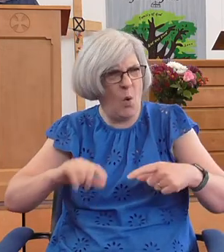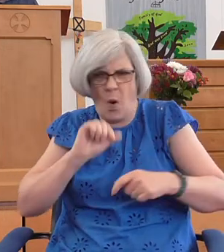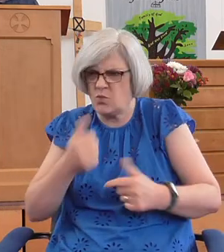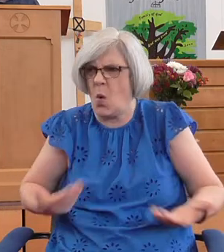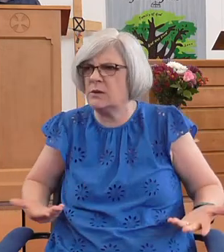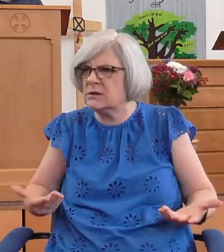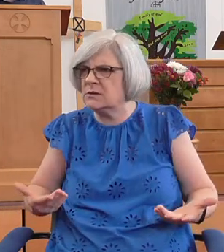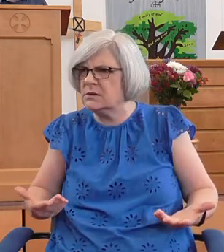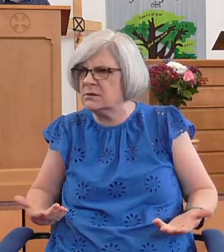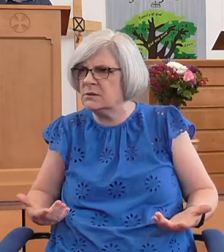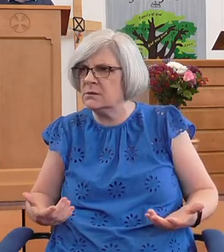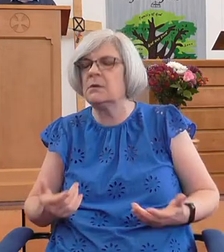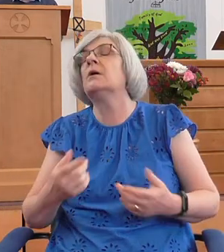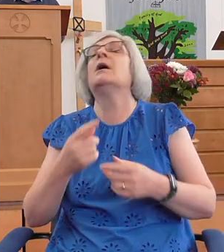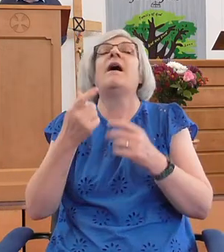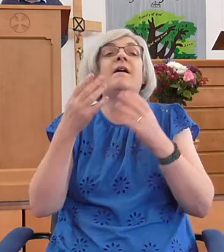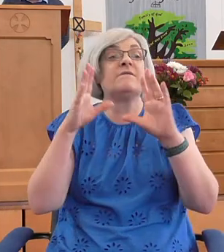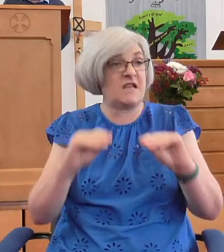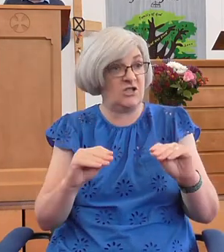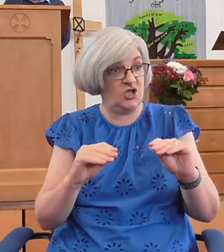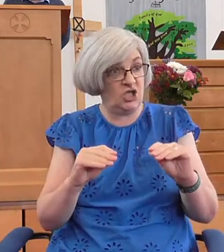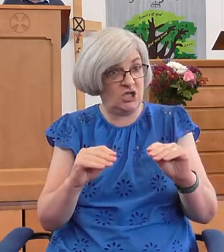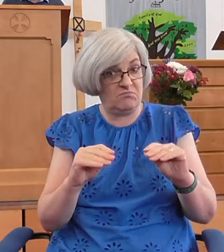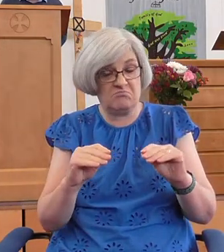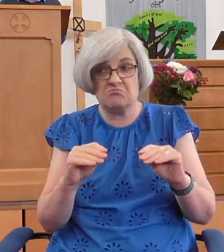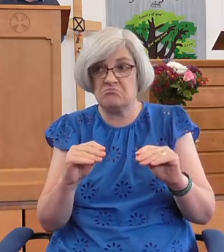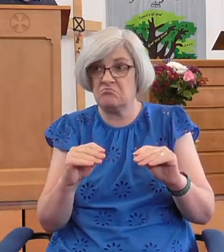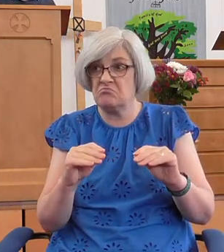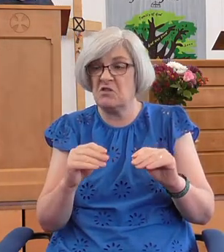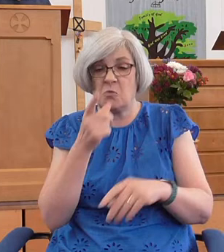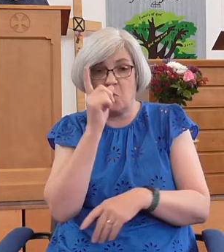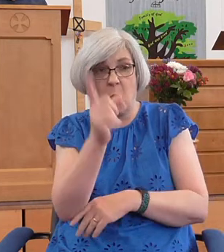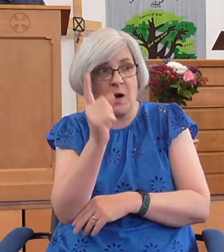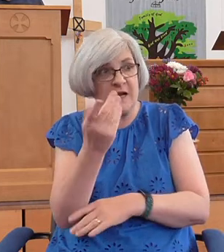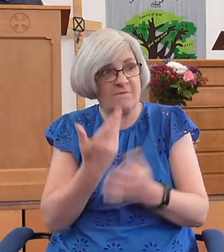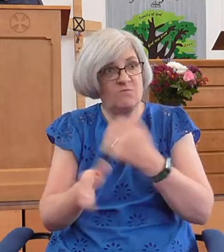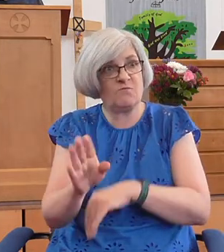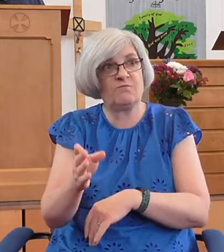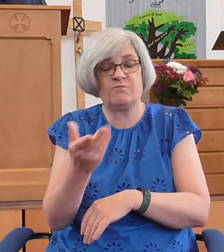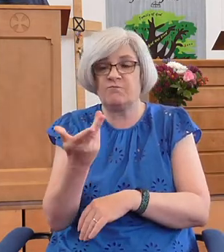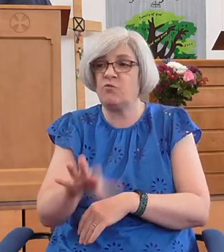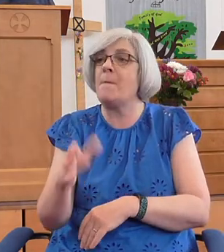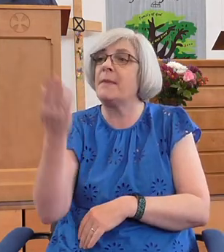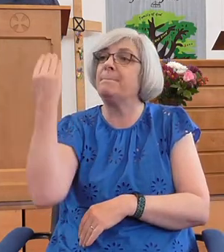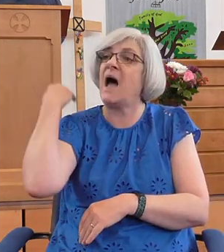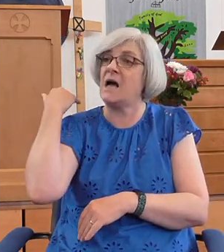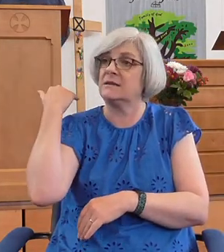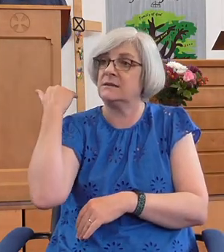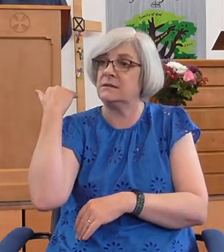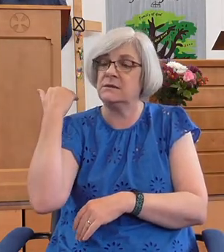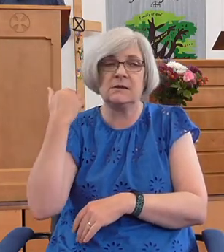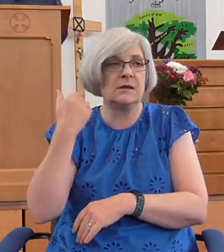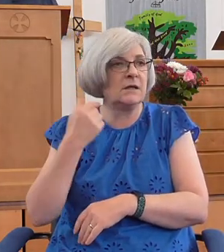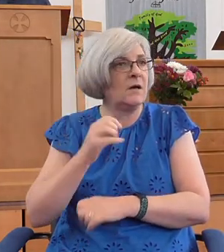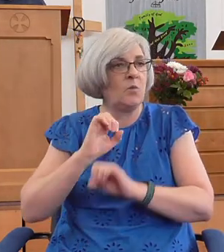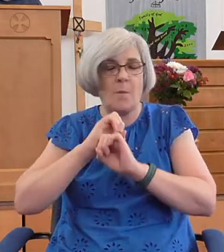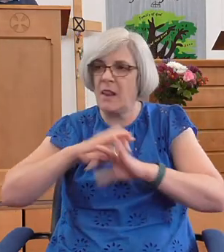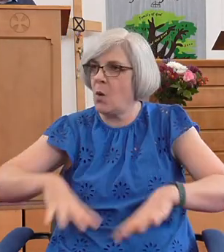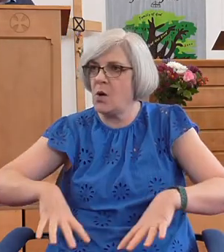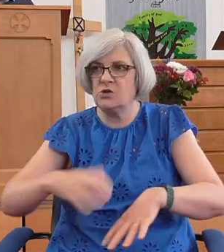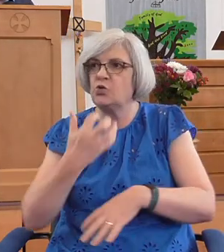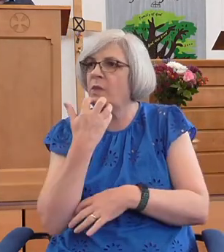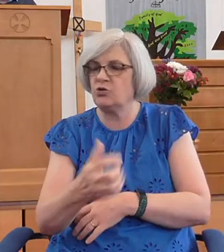And concludes, 'This warning from the past would certainly not be lost on those Jewish